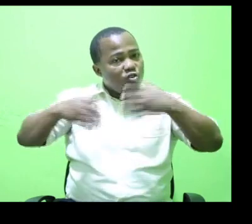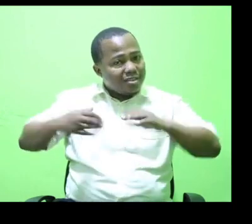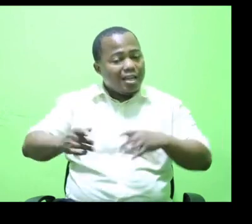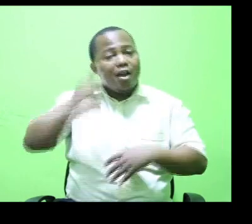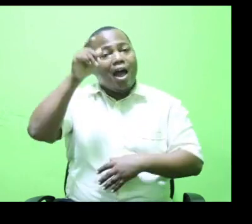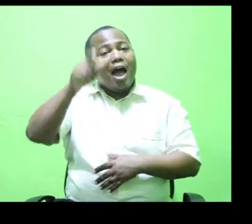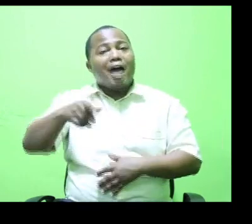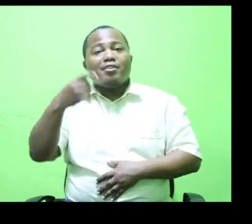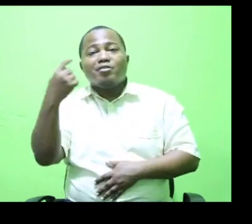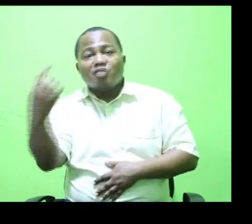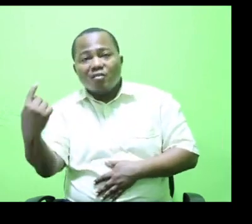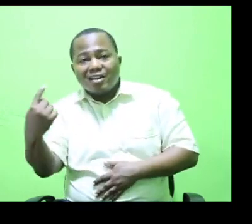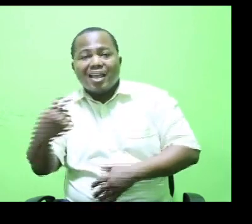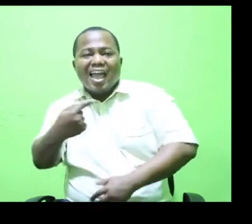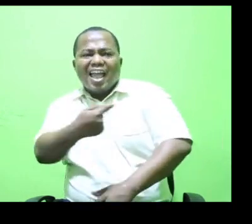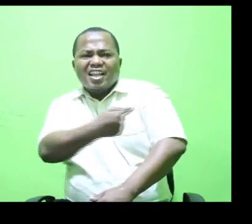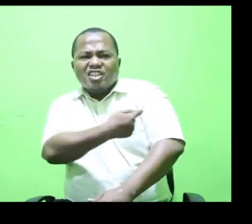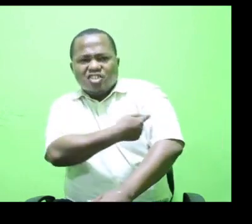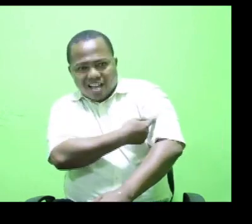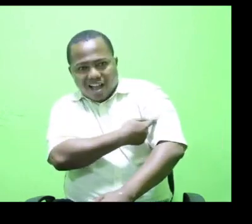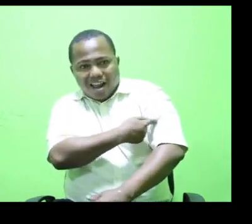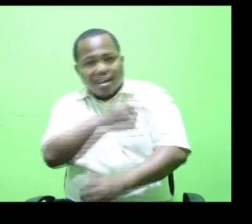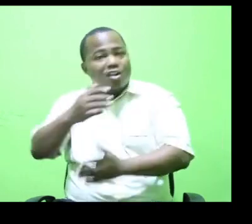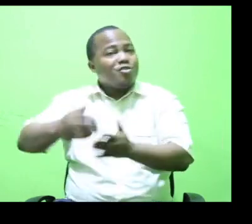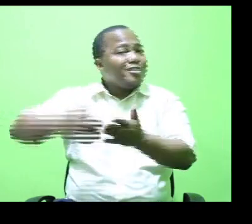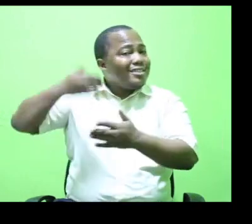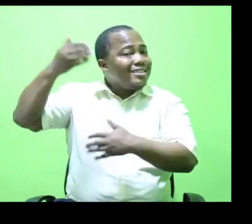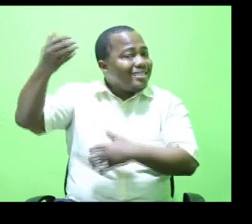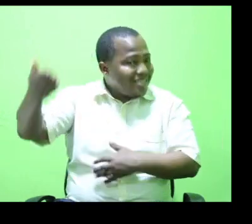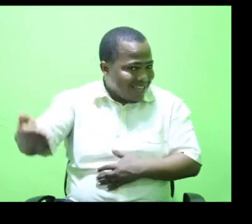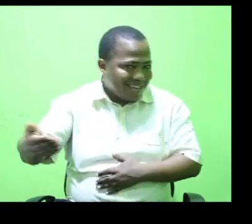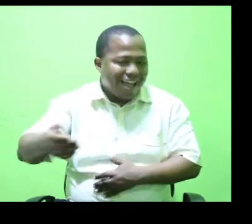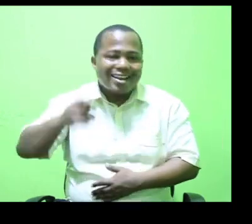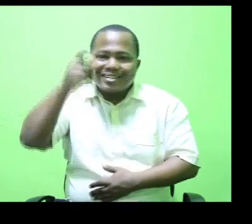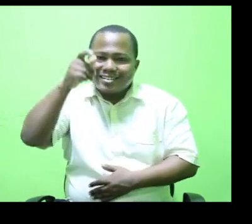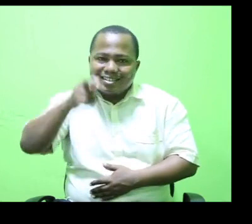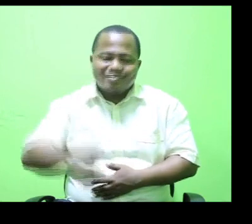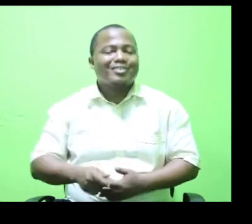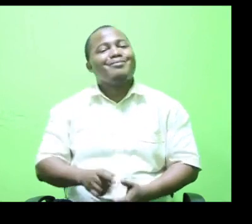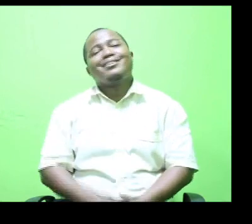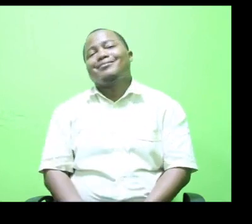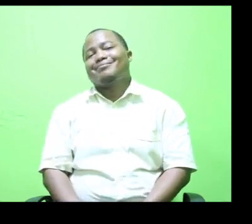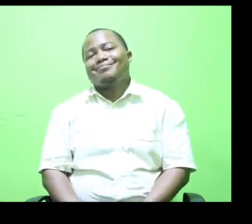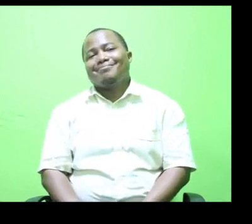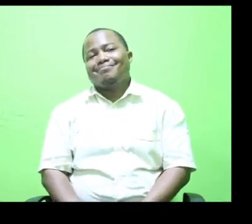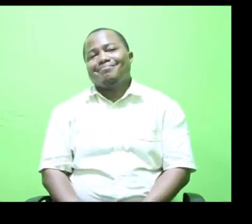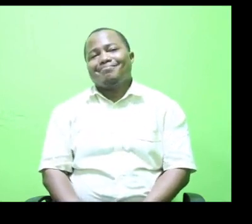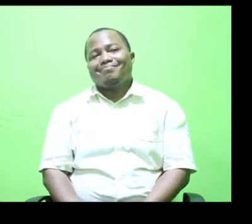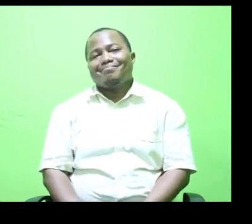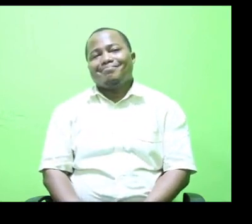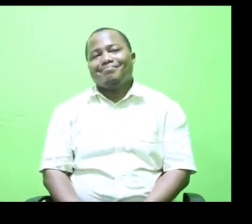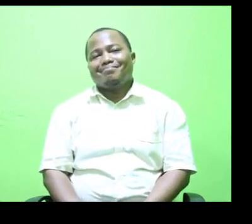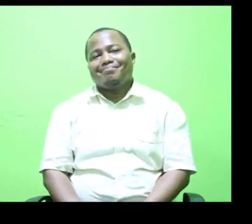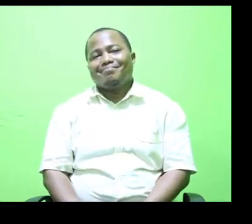individual and are injected to the second individual.